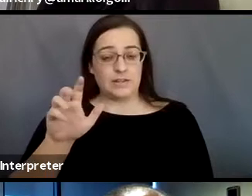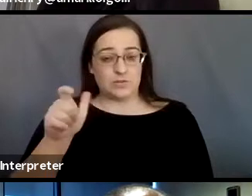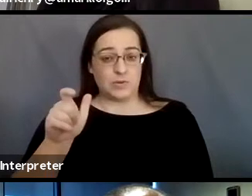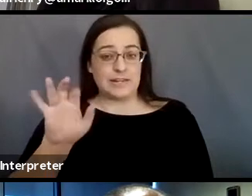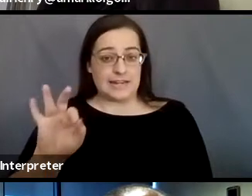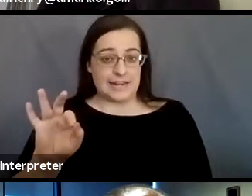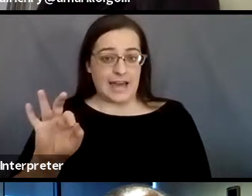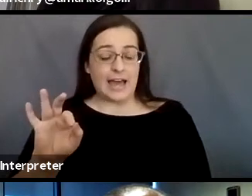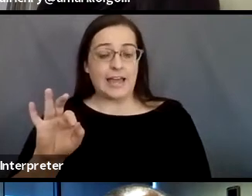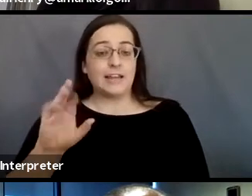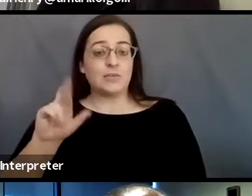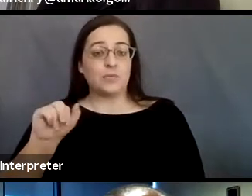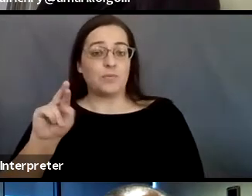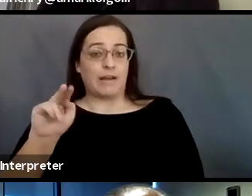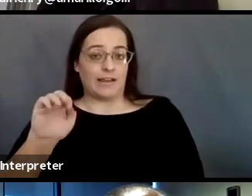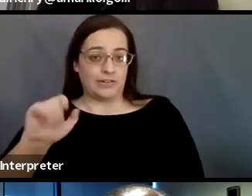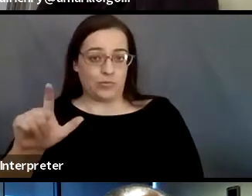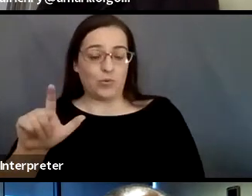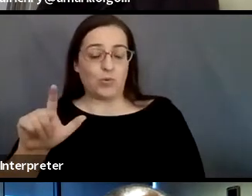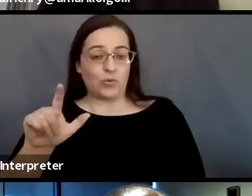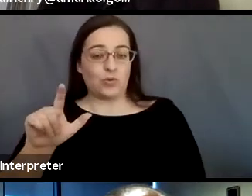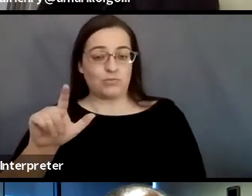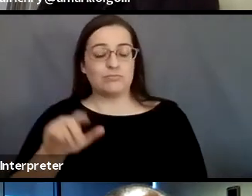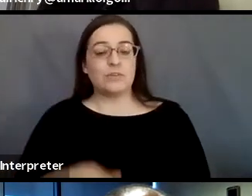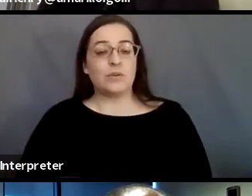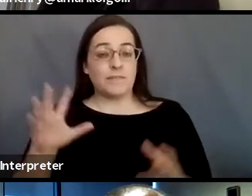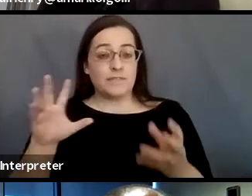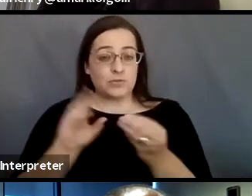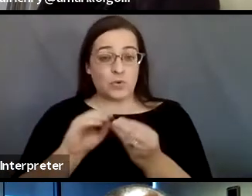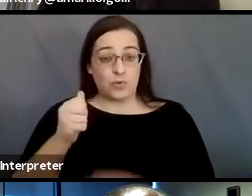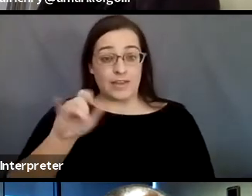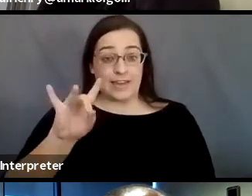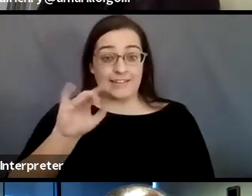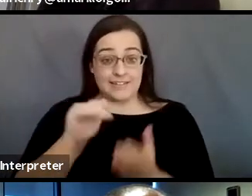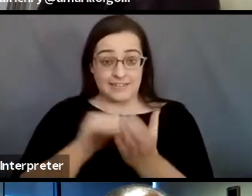12,329 cases in Randall County. We have a total of